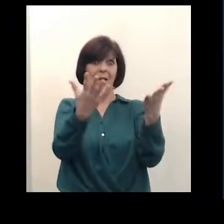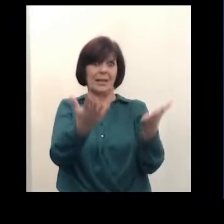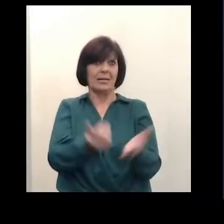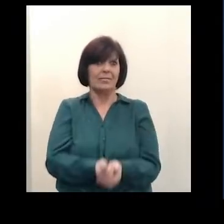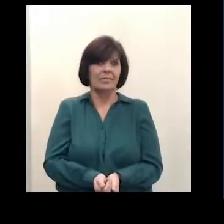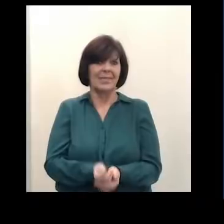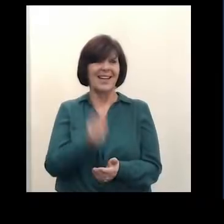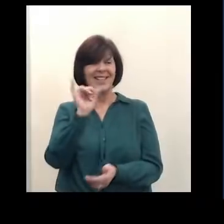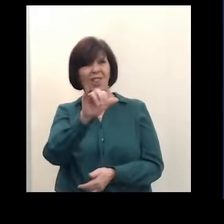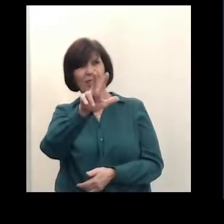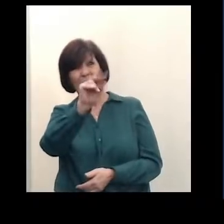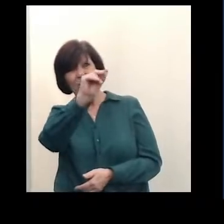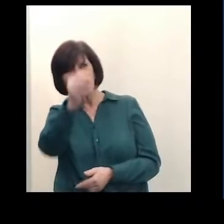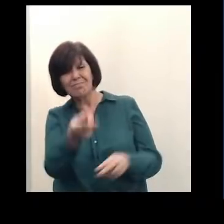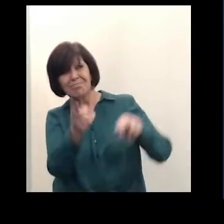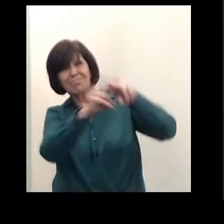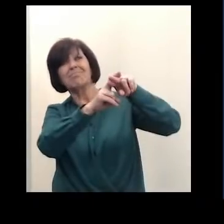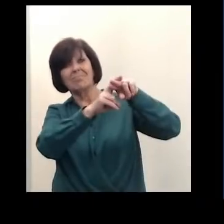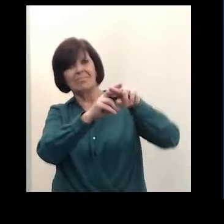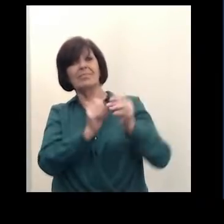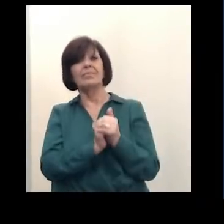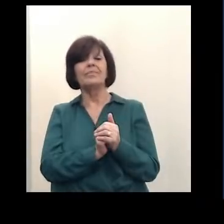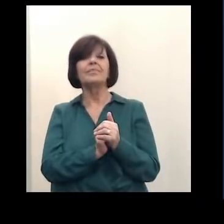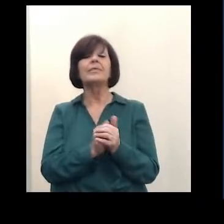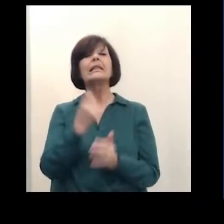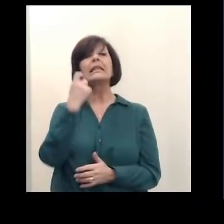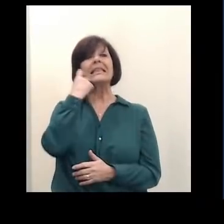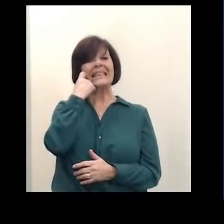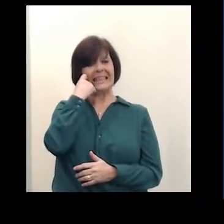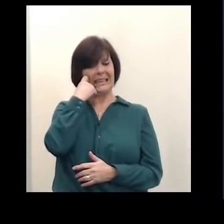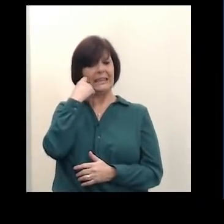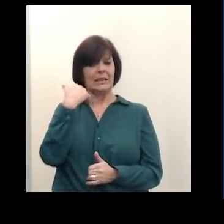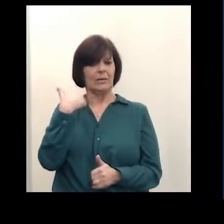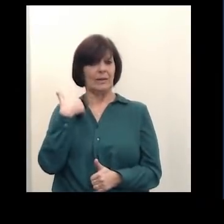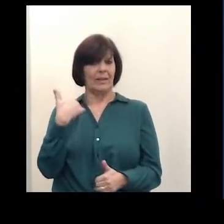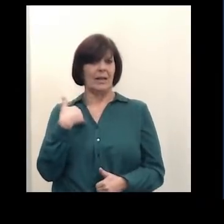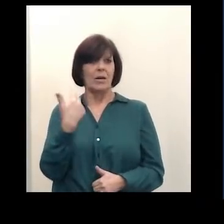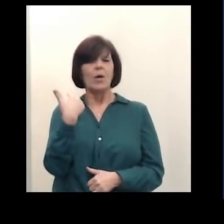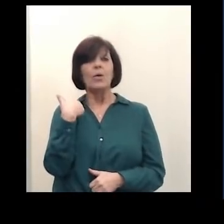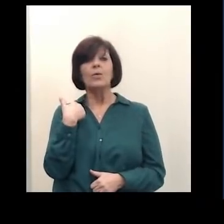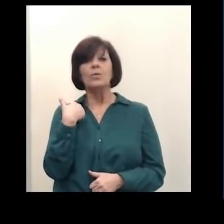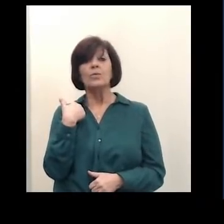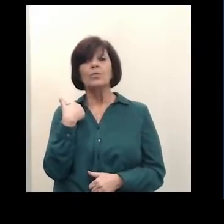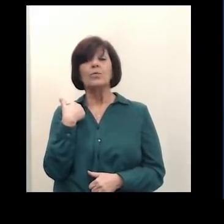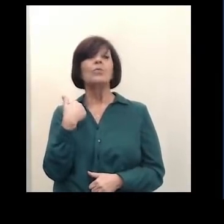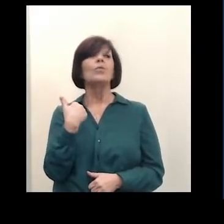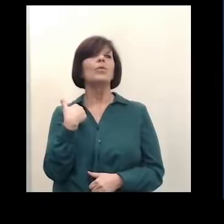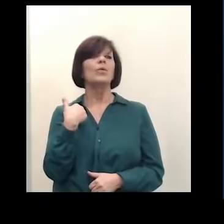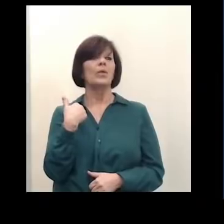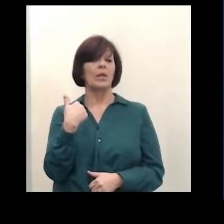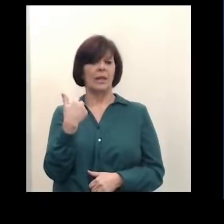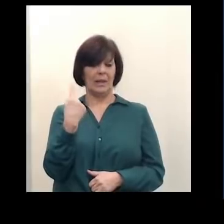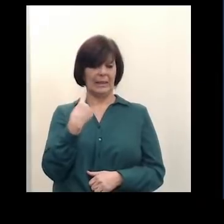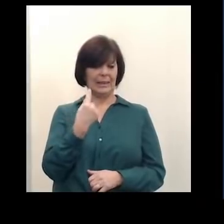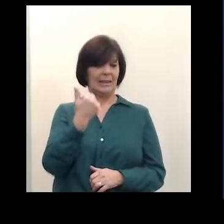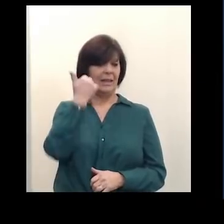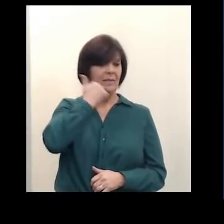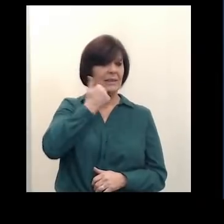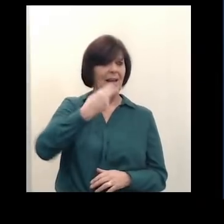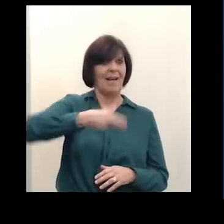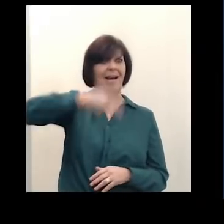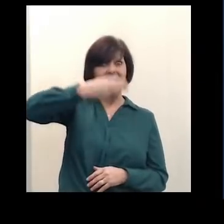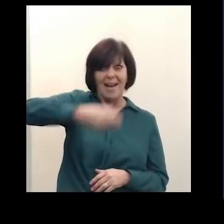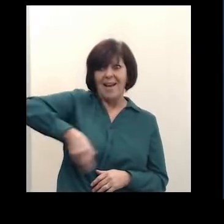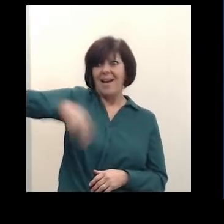30%. And in recent days, we've had three highest days we've ever seen with cases.